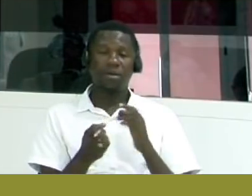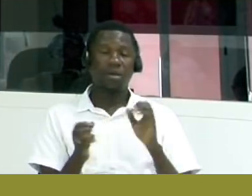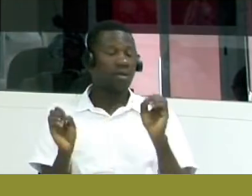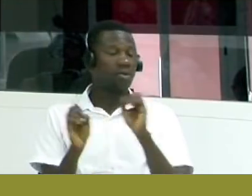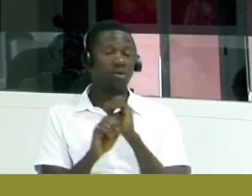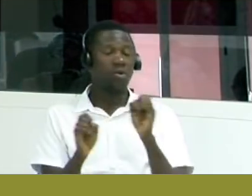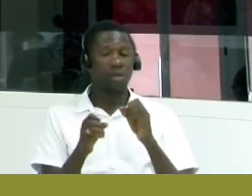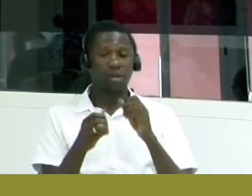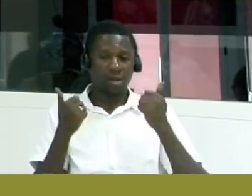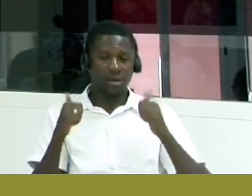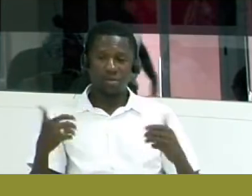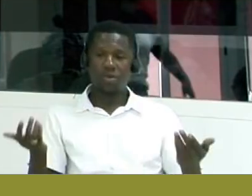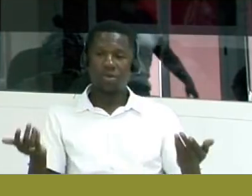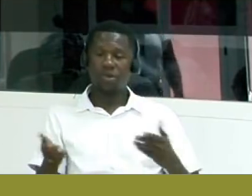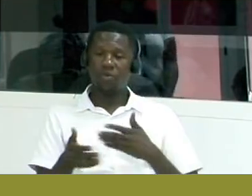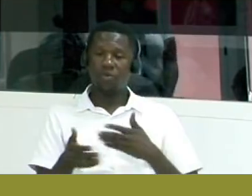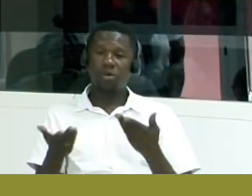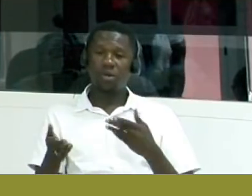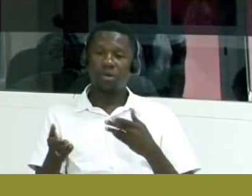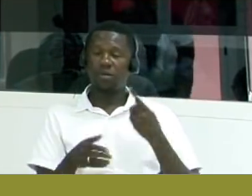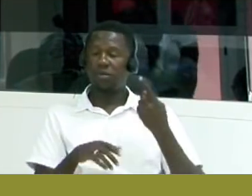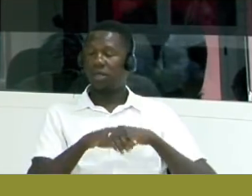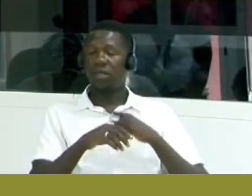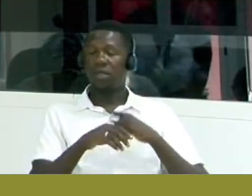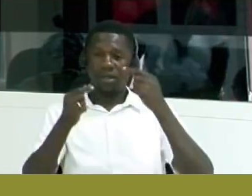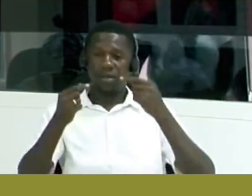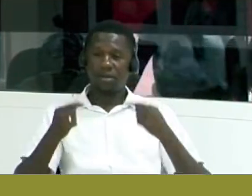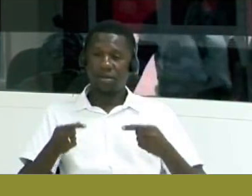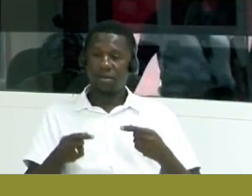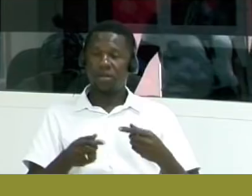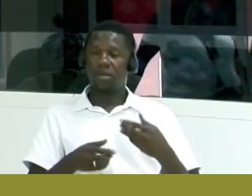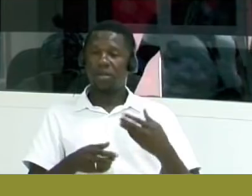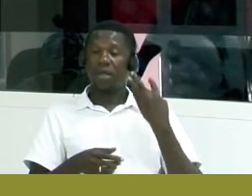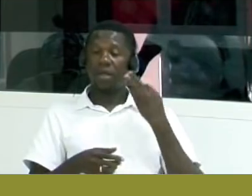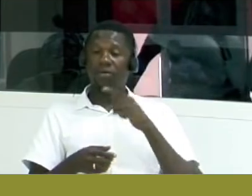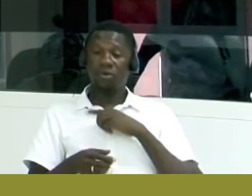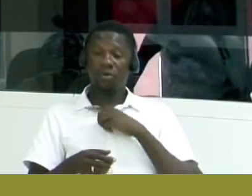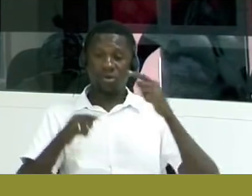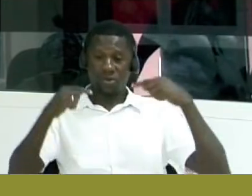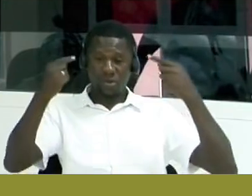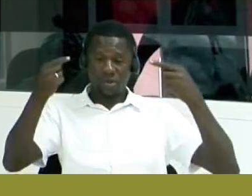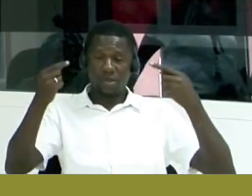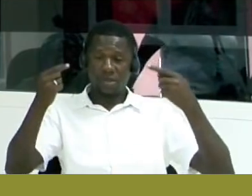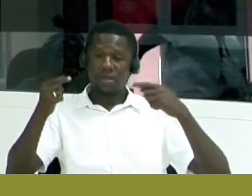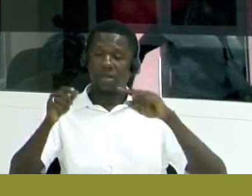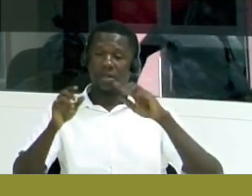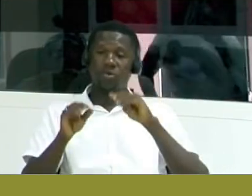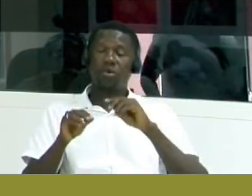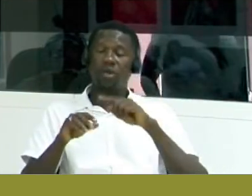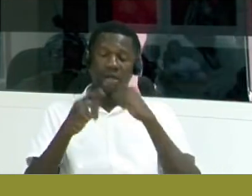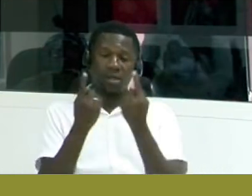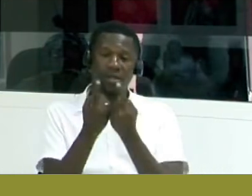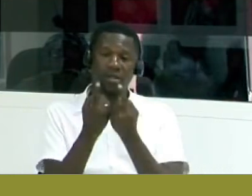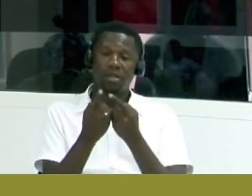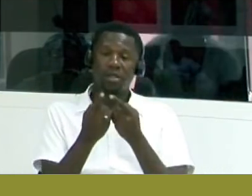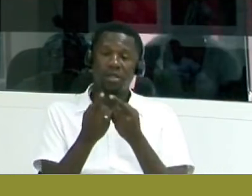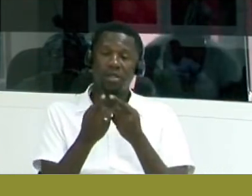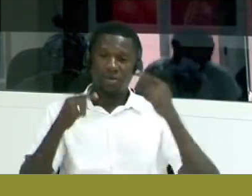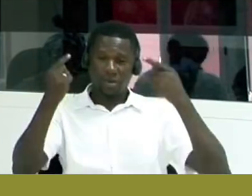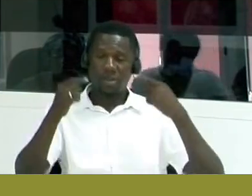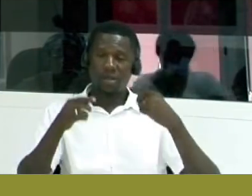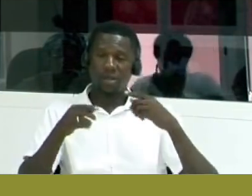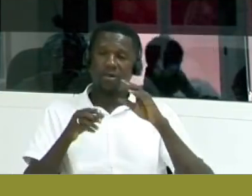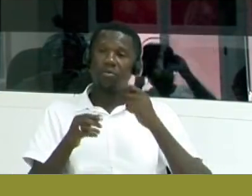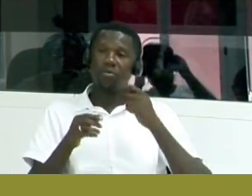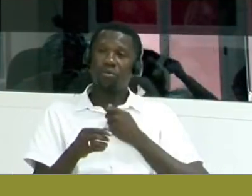That is why during my testimony earlier on, I said to you, if he did not succeed in doing anything, he succeeded in putting fear in the